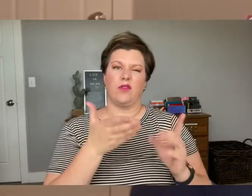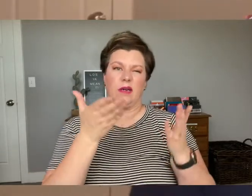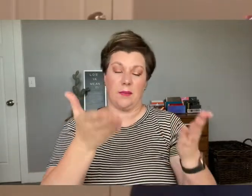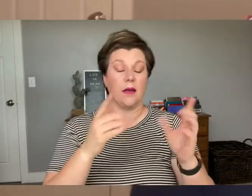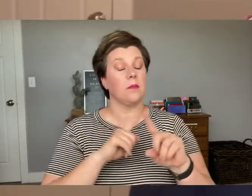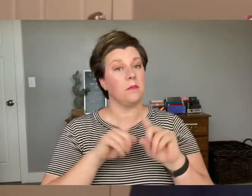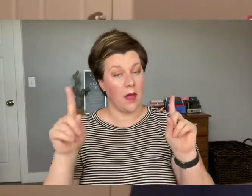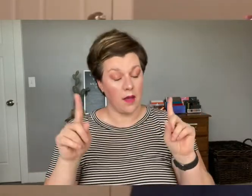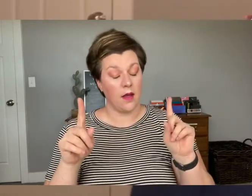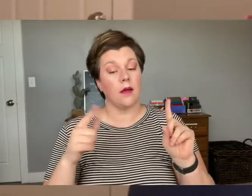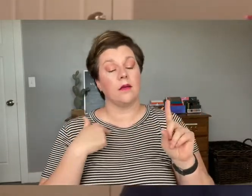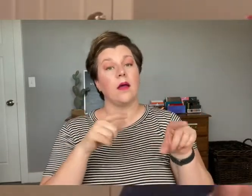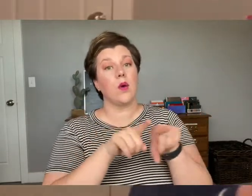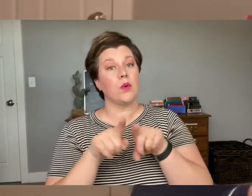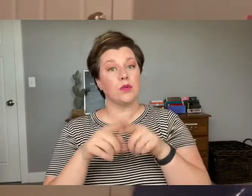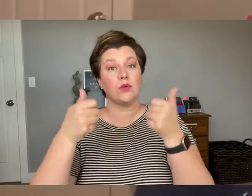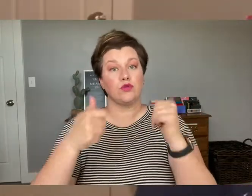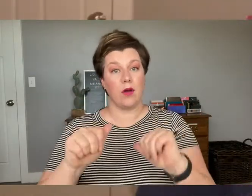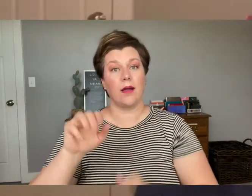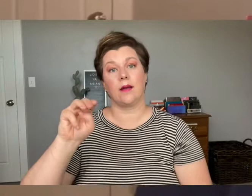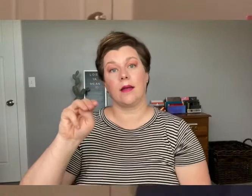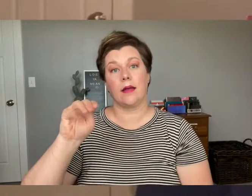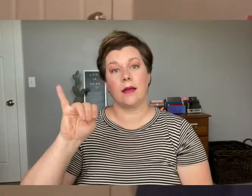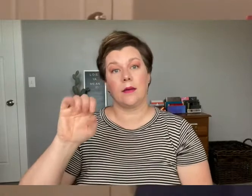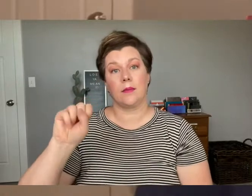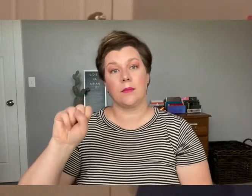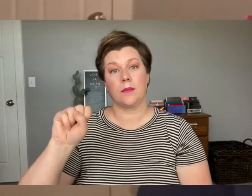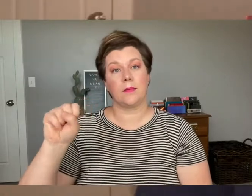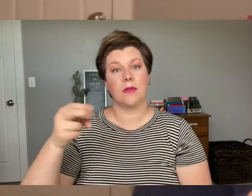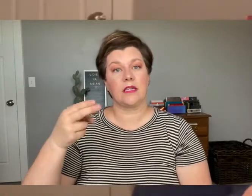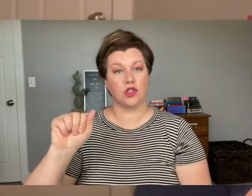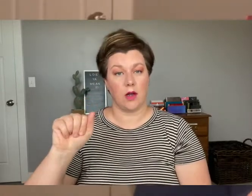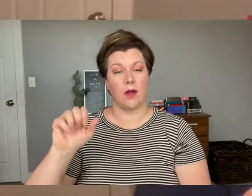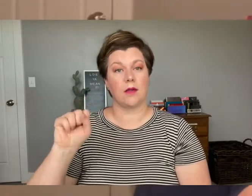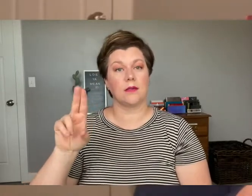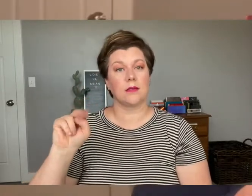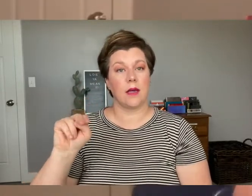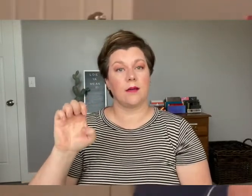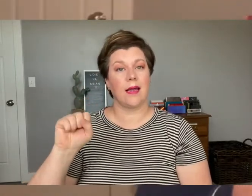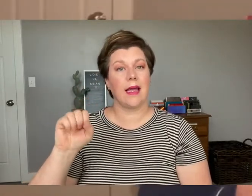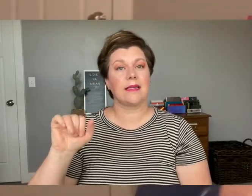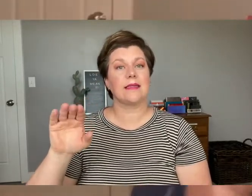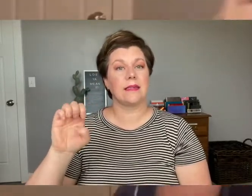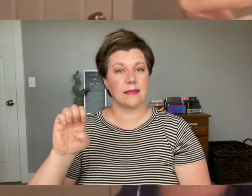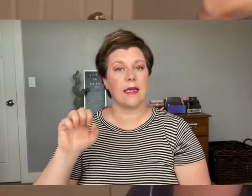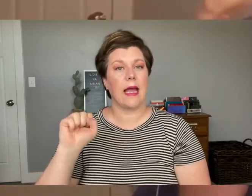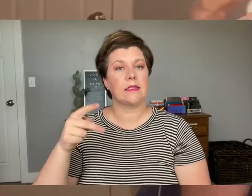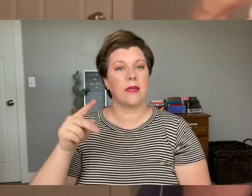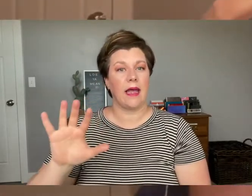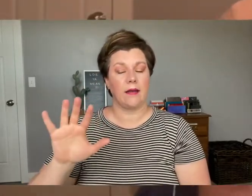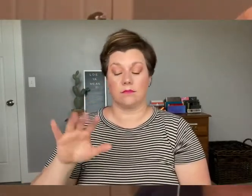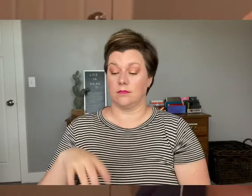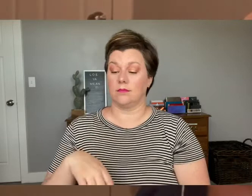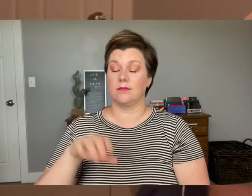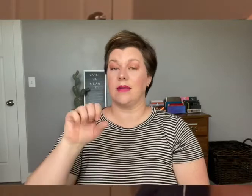like, then this might not be for you. I have been also trying the Missha Sun Essence.